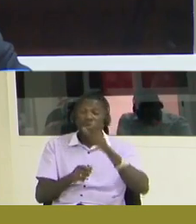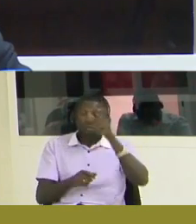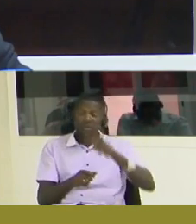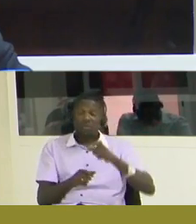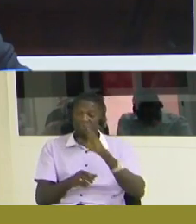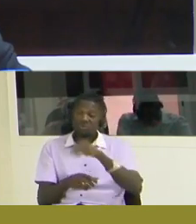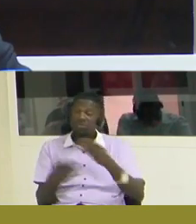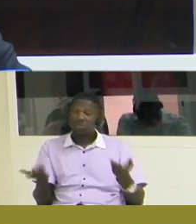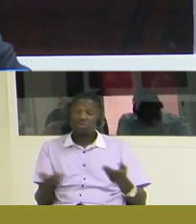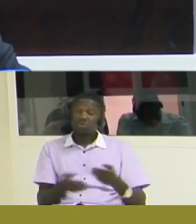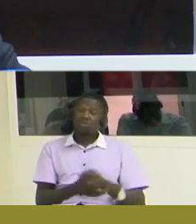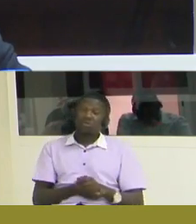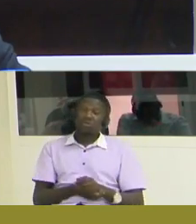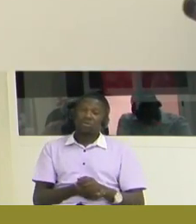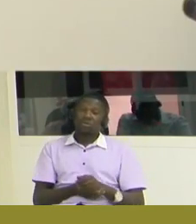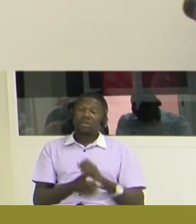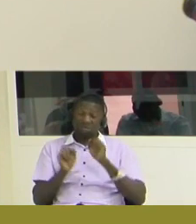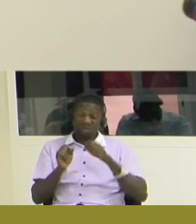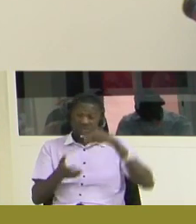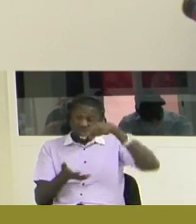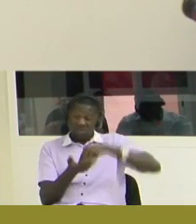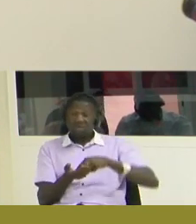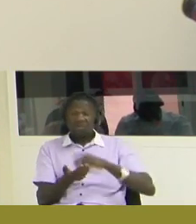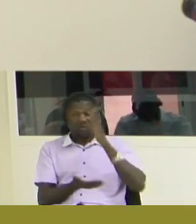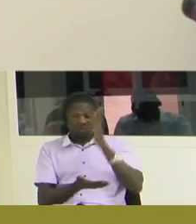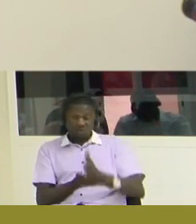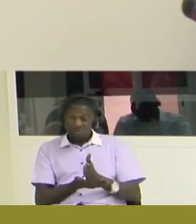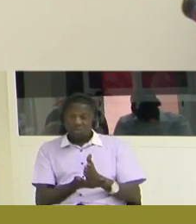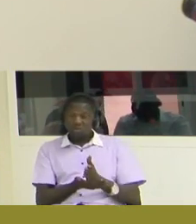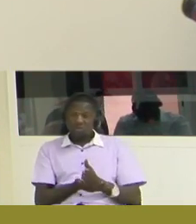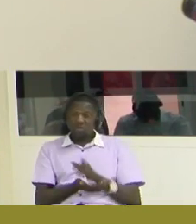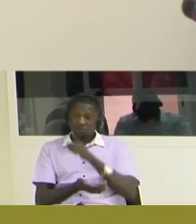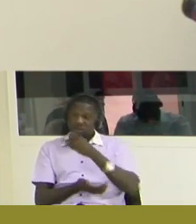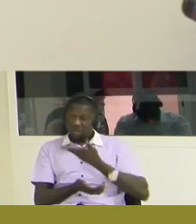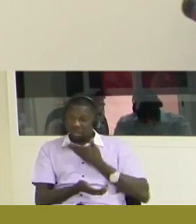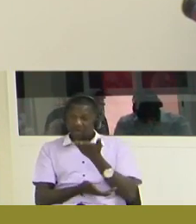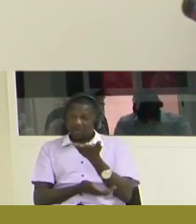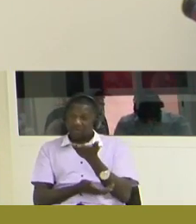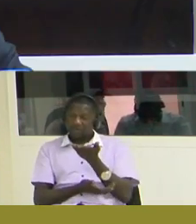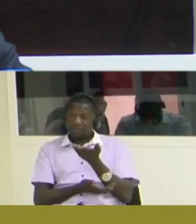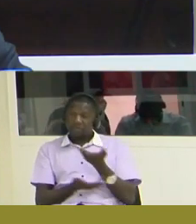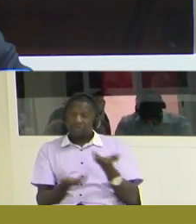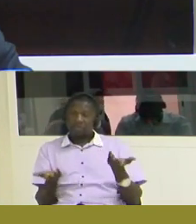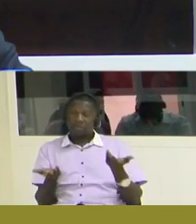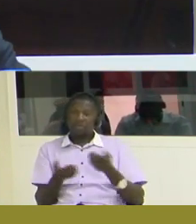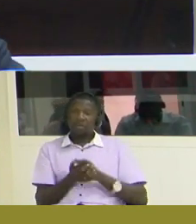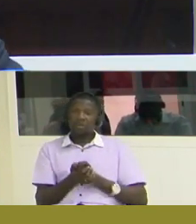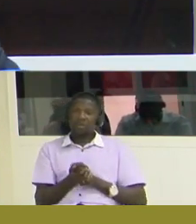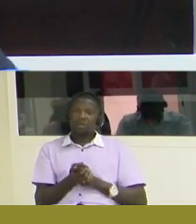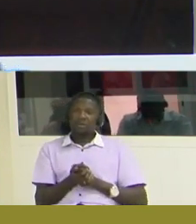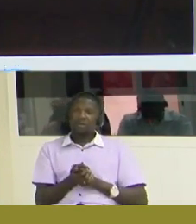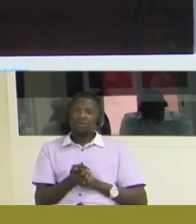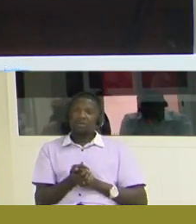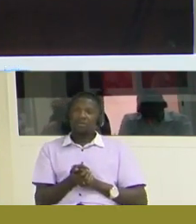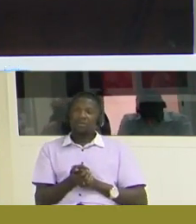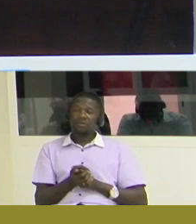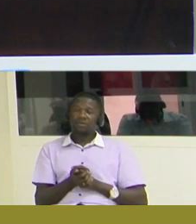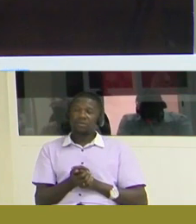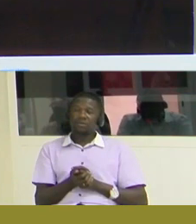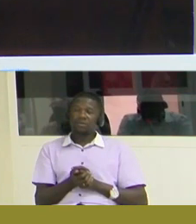could have stood for the truth couldn't you have so I I go into exile you see